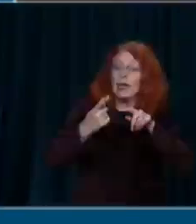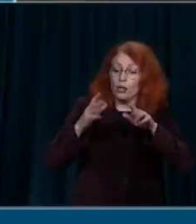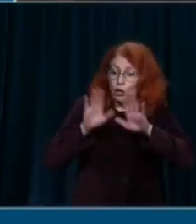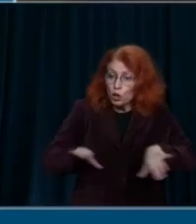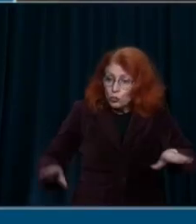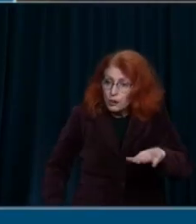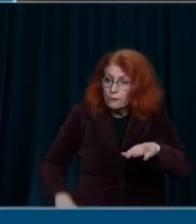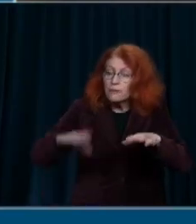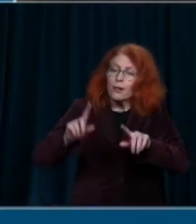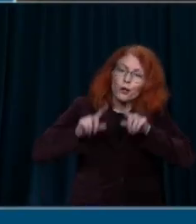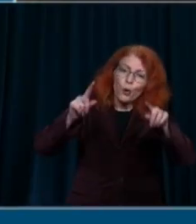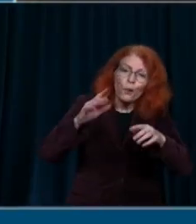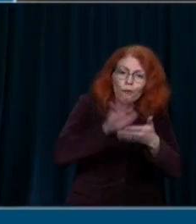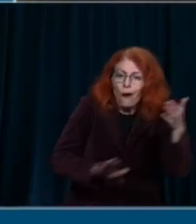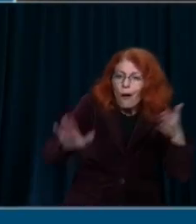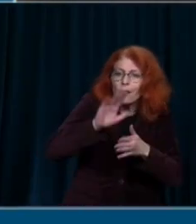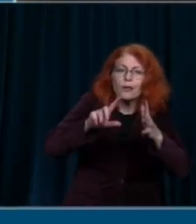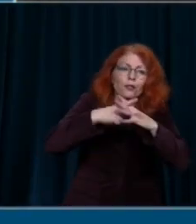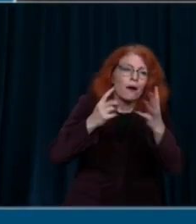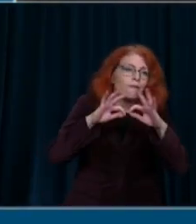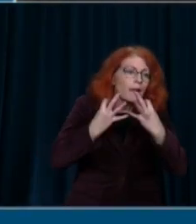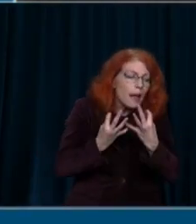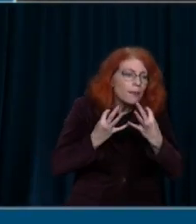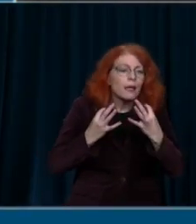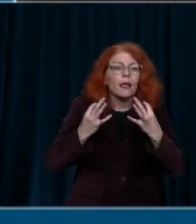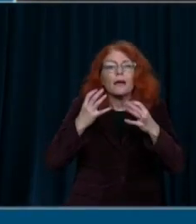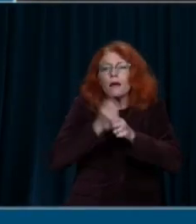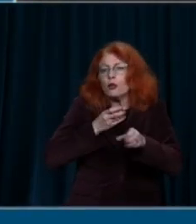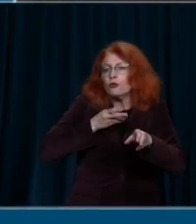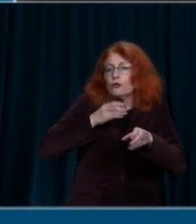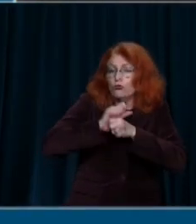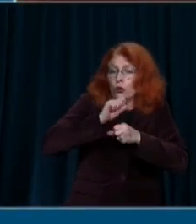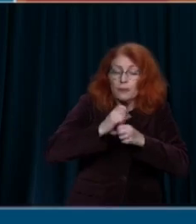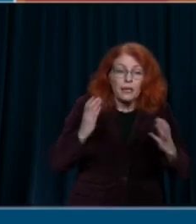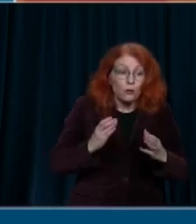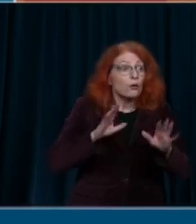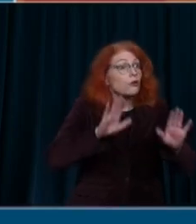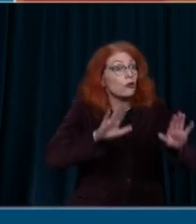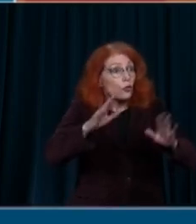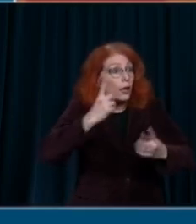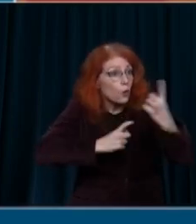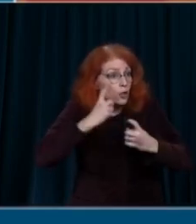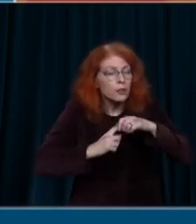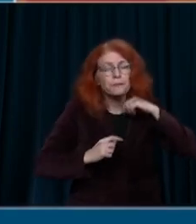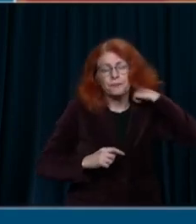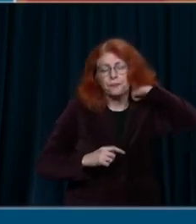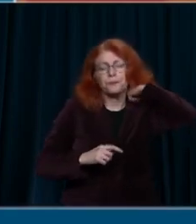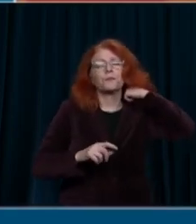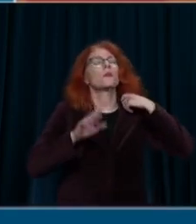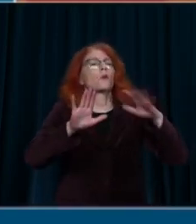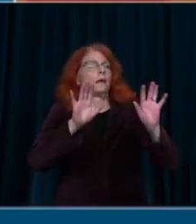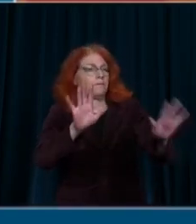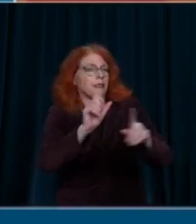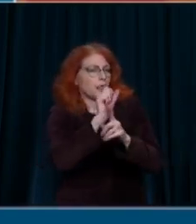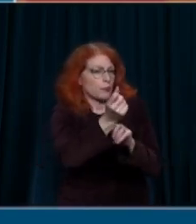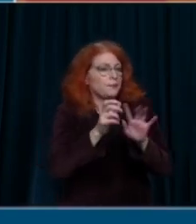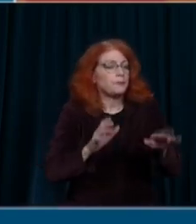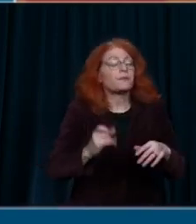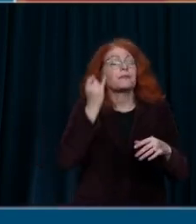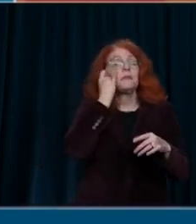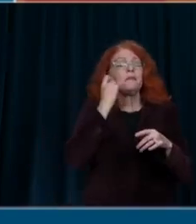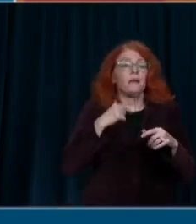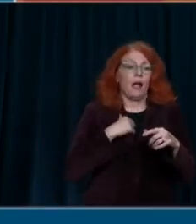who now have gone to college, maybe started families or gotten careers here? I think that's a great question. Now, here's the deal. If I won